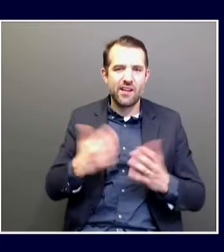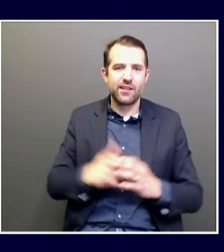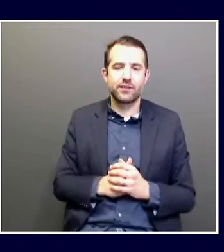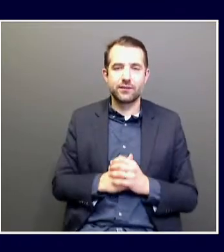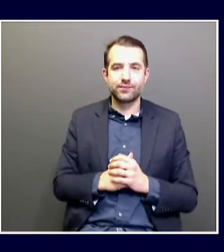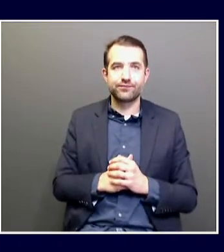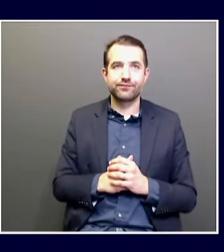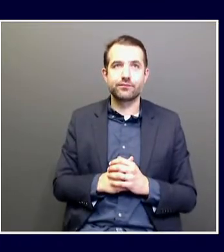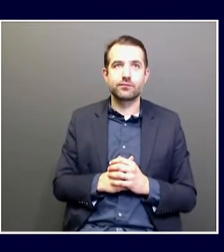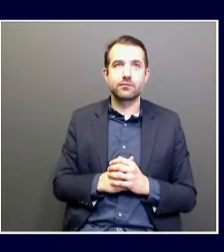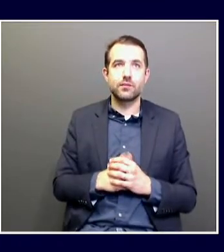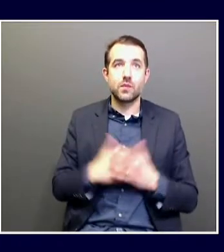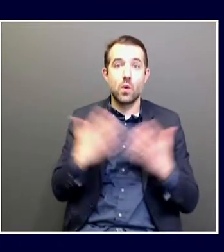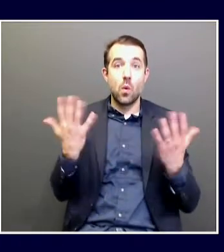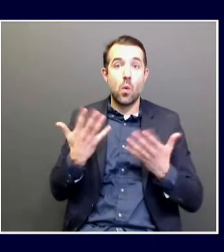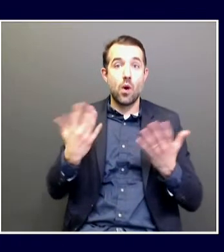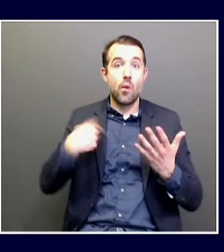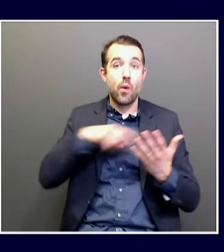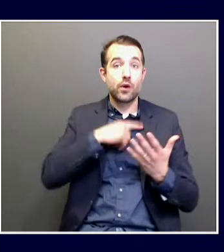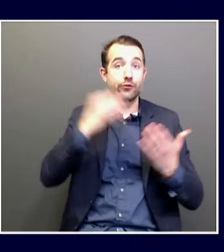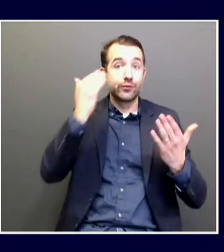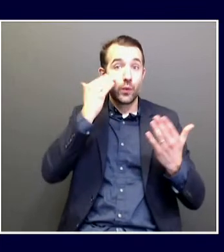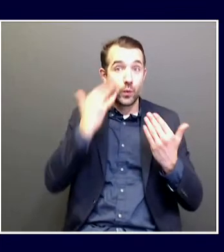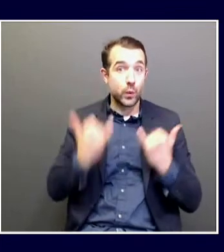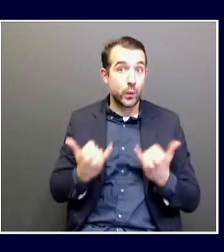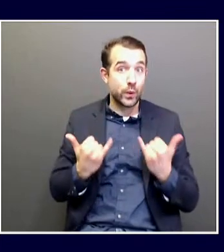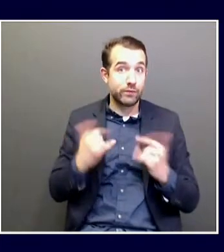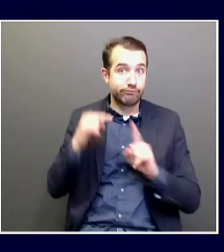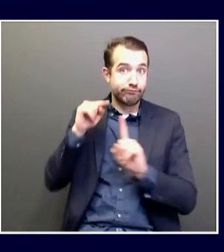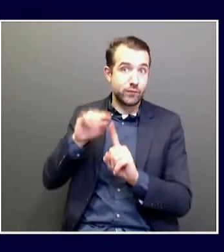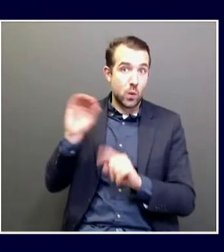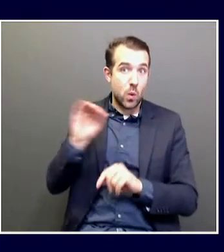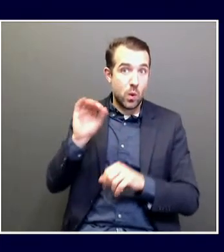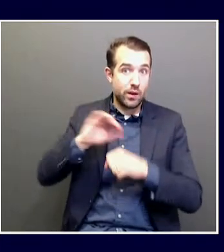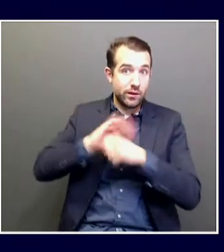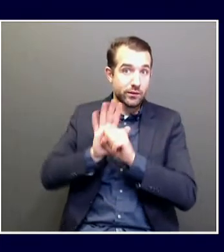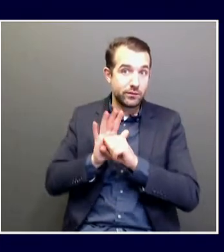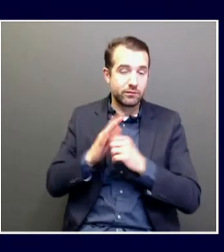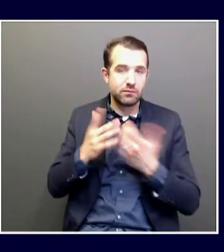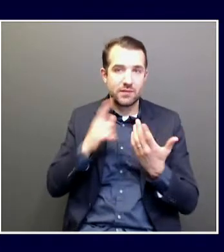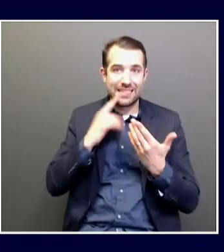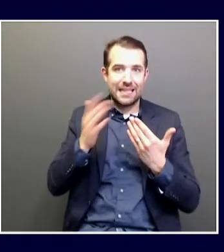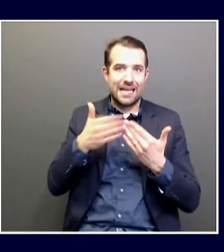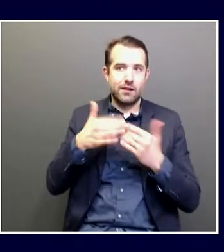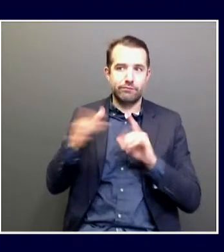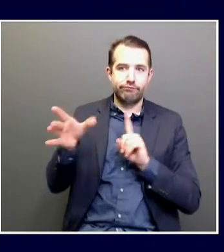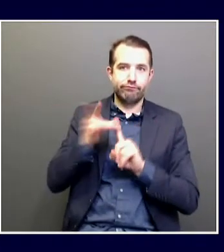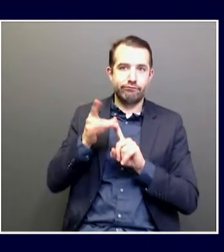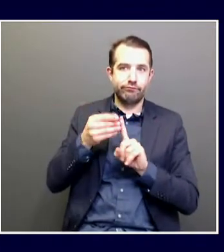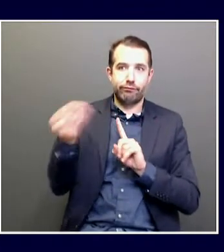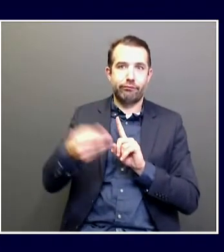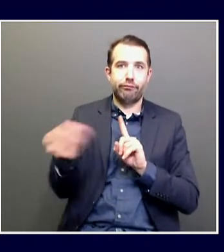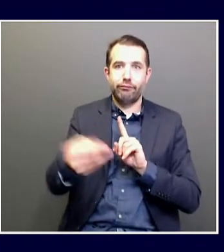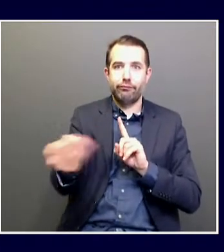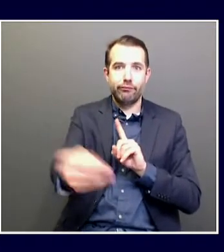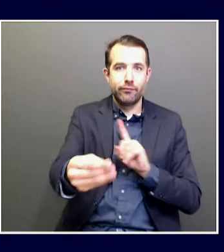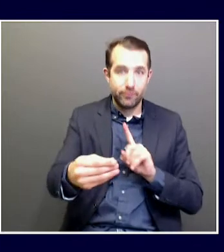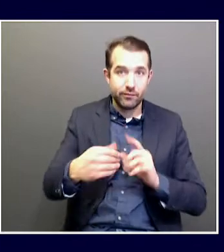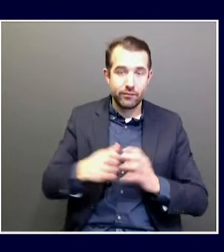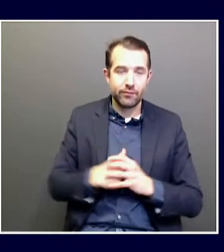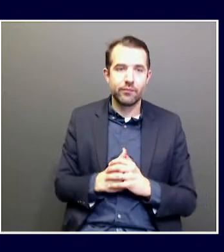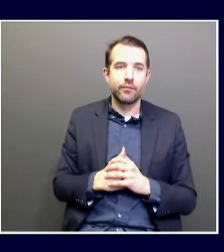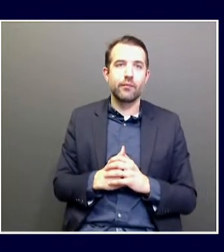about Omicron, the nature of its contagiousness is a difference of degree, not a difference of